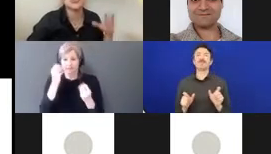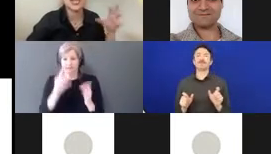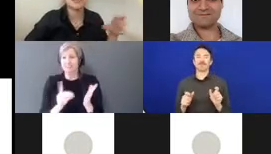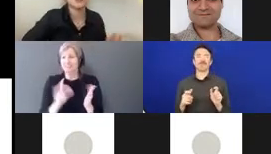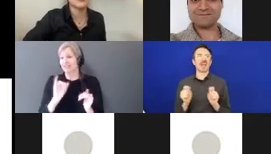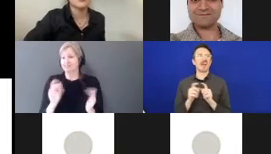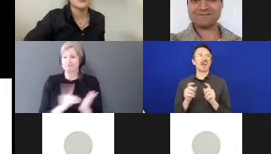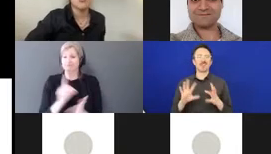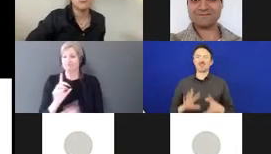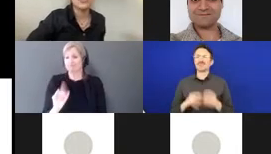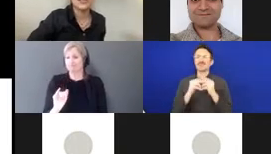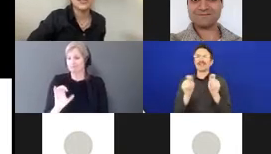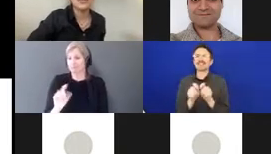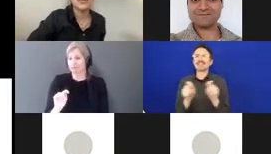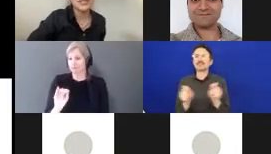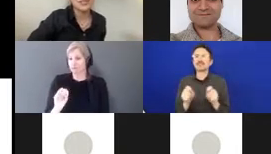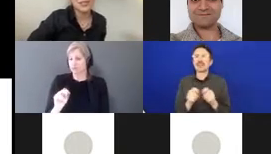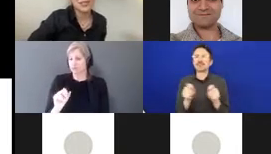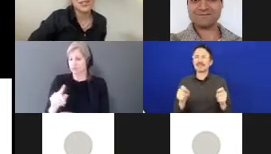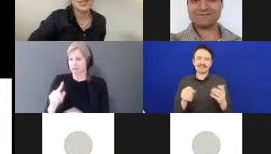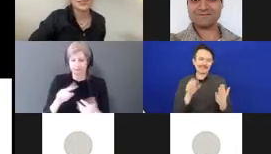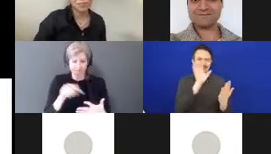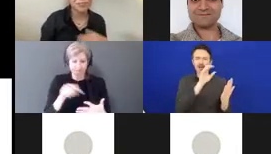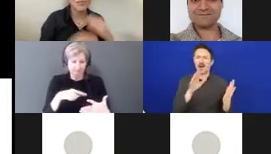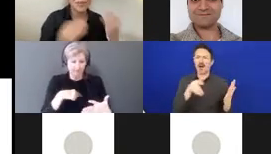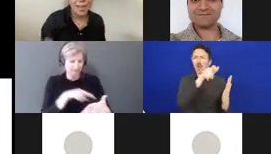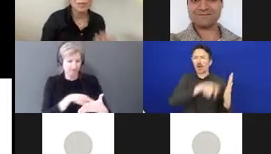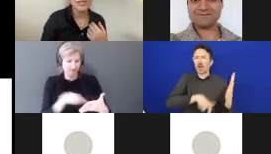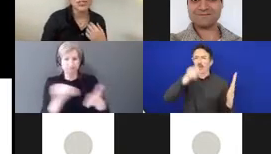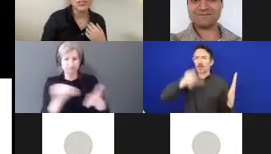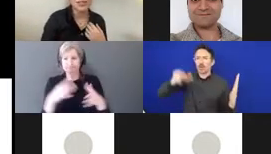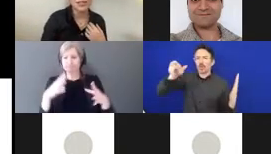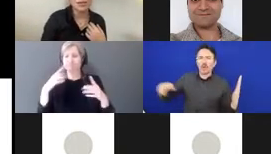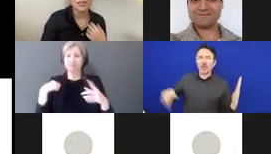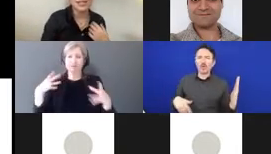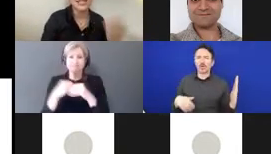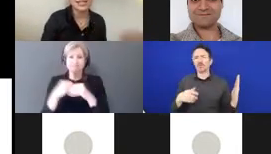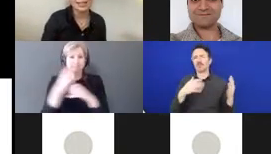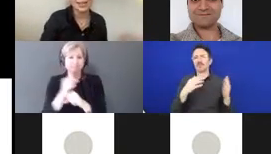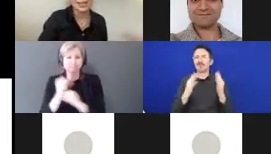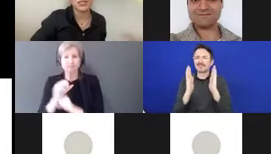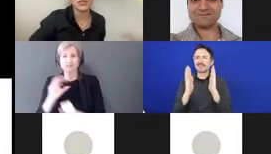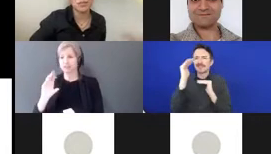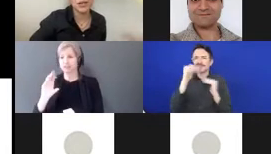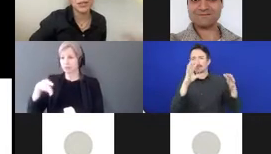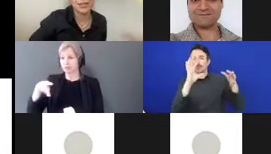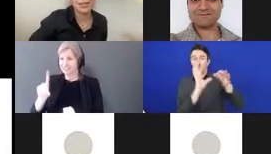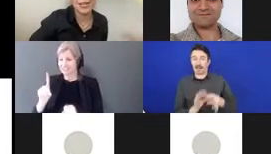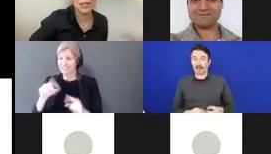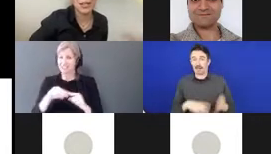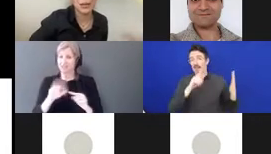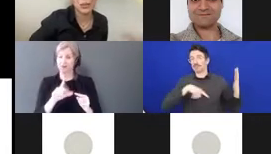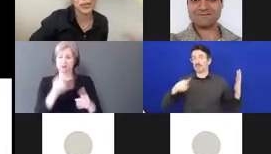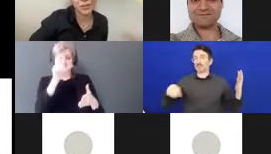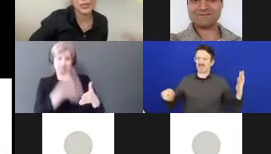to capture all the different aspects of the CRPD in the text of the policies